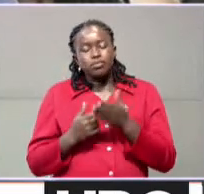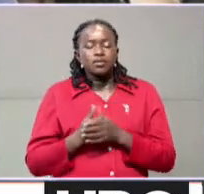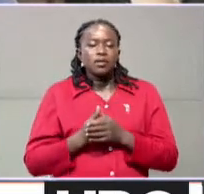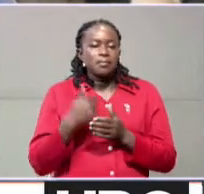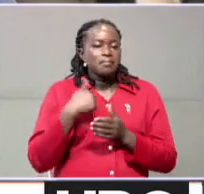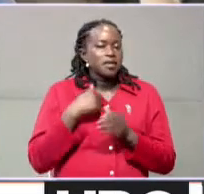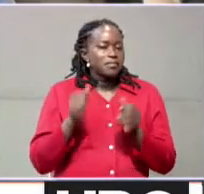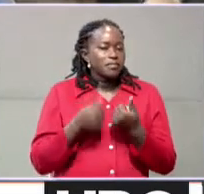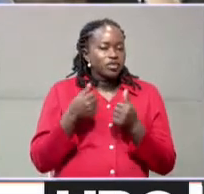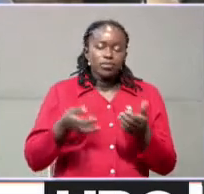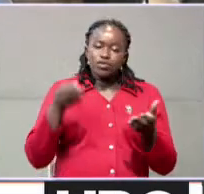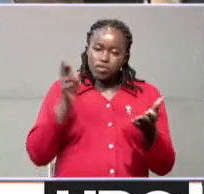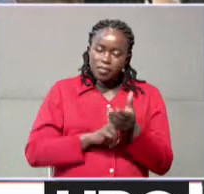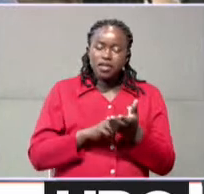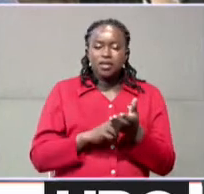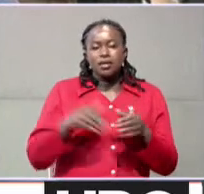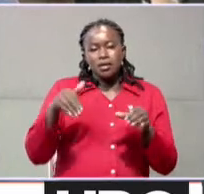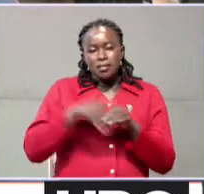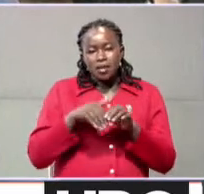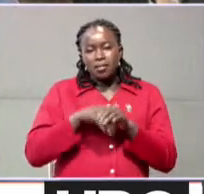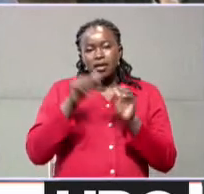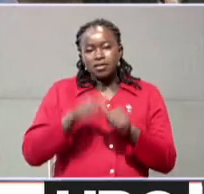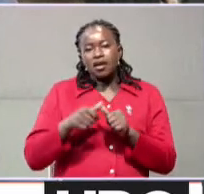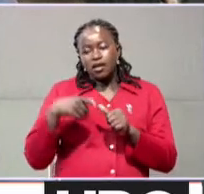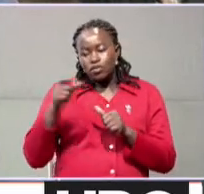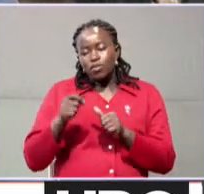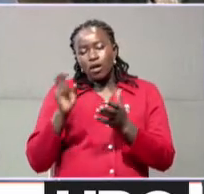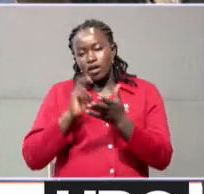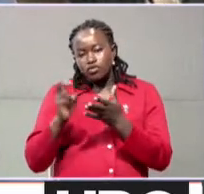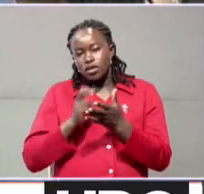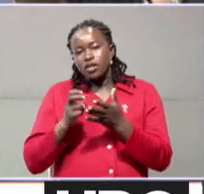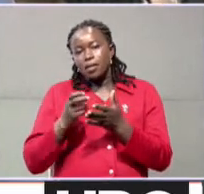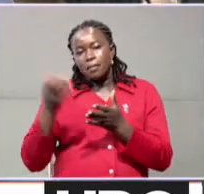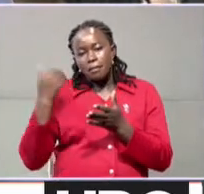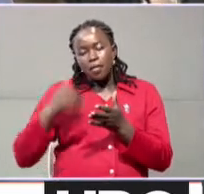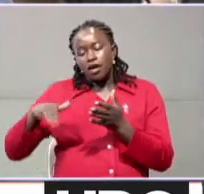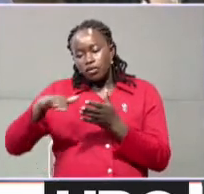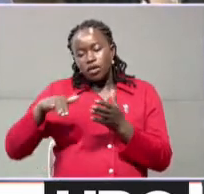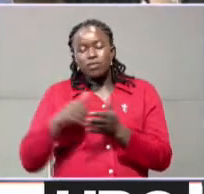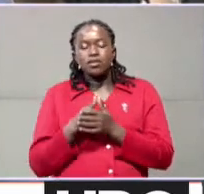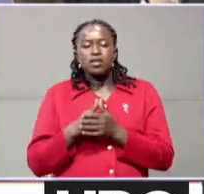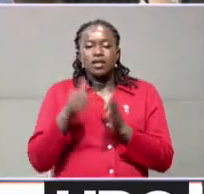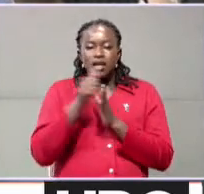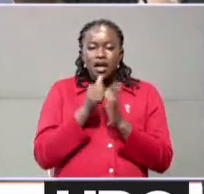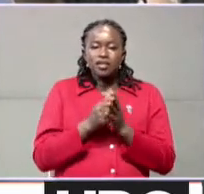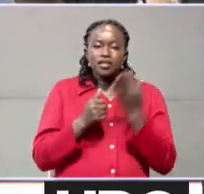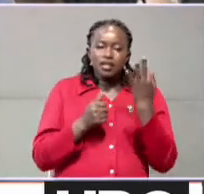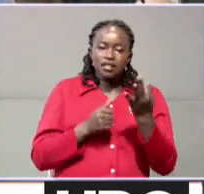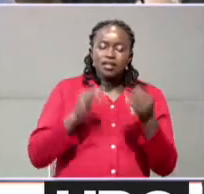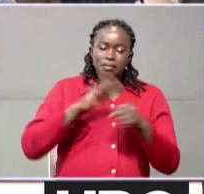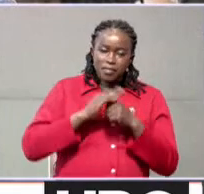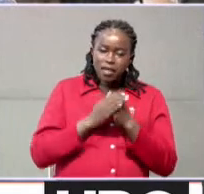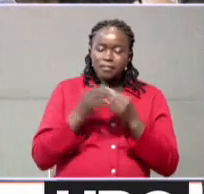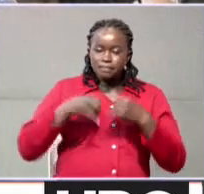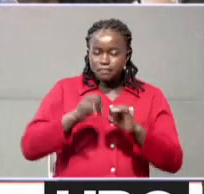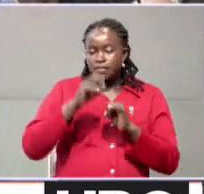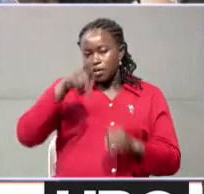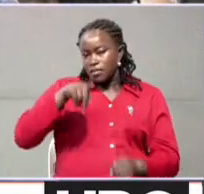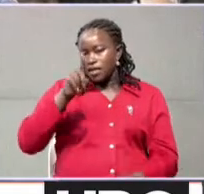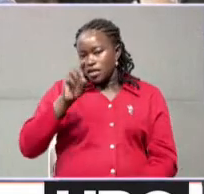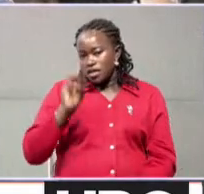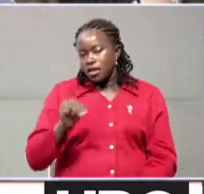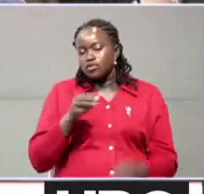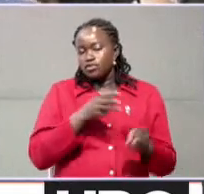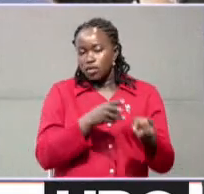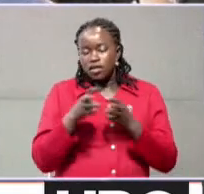repeat it members can go to the background and read it through item number three is also personalization of the pdm strategy in the